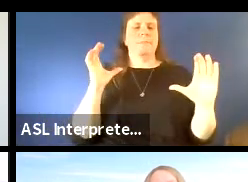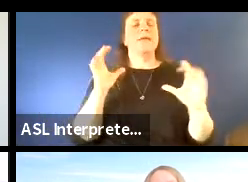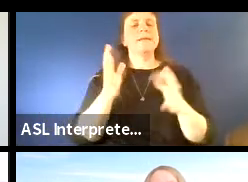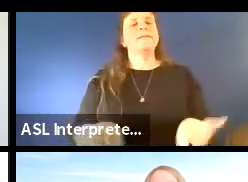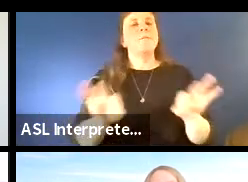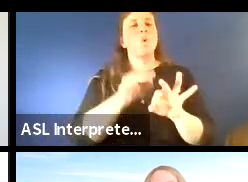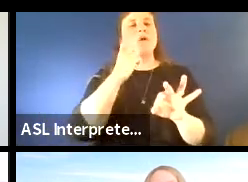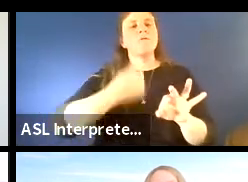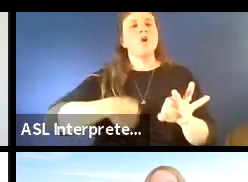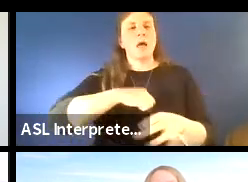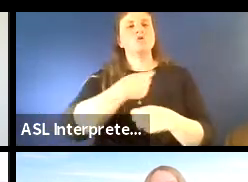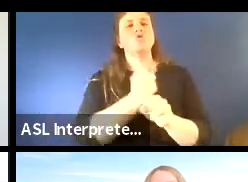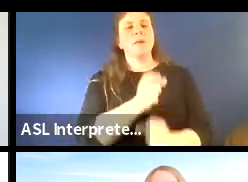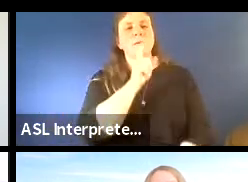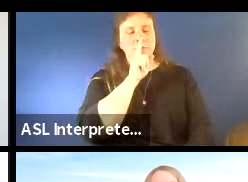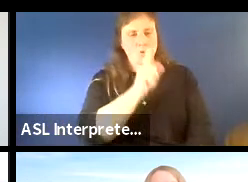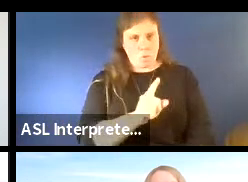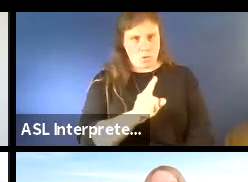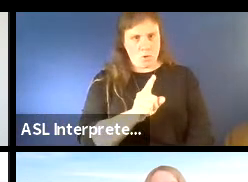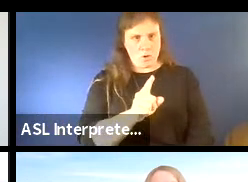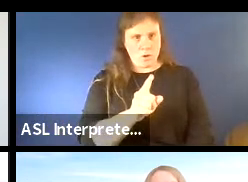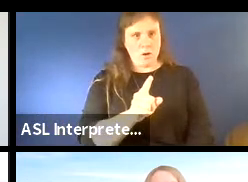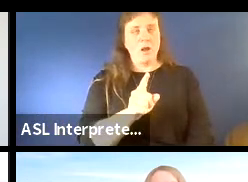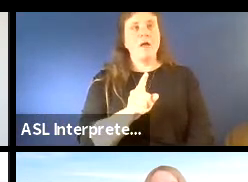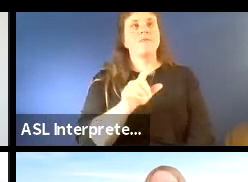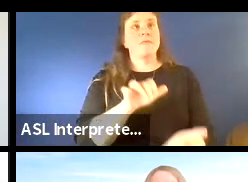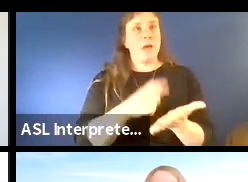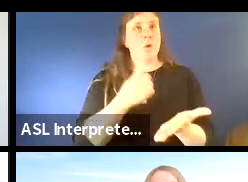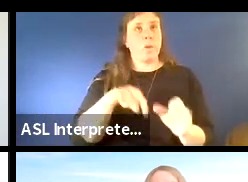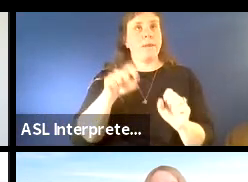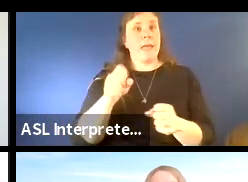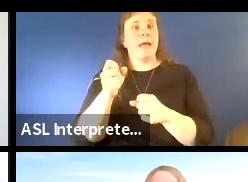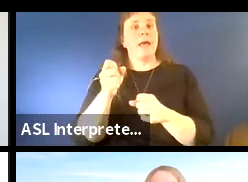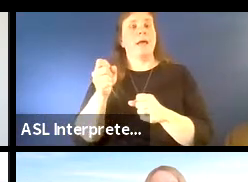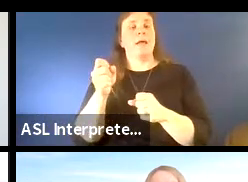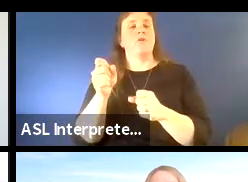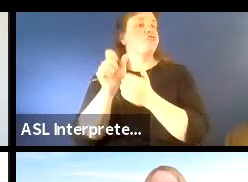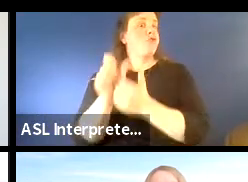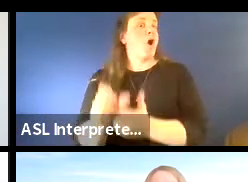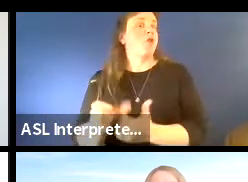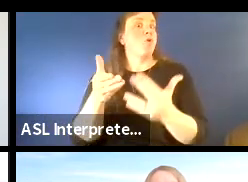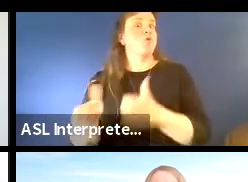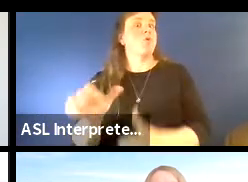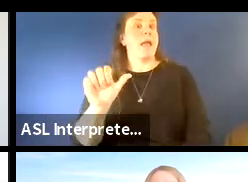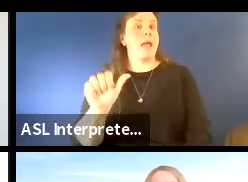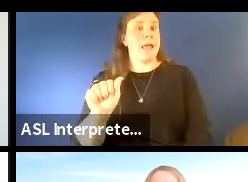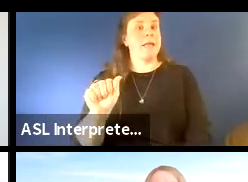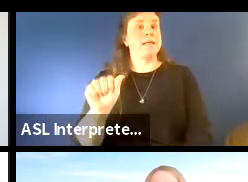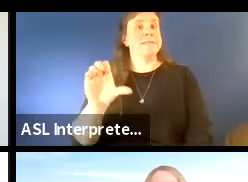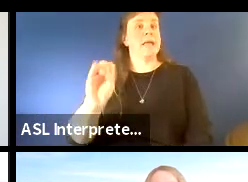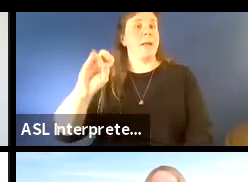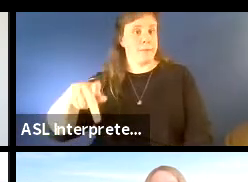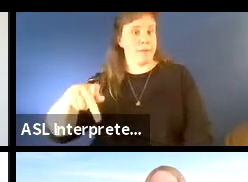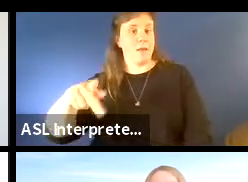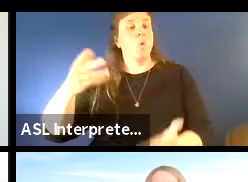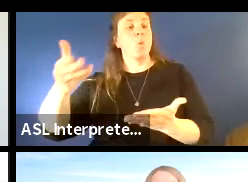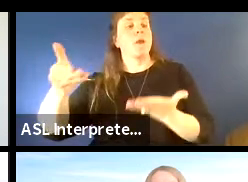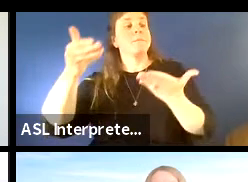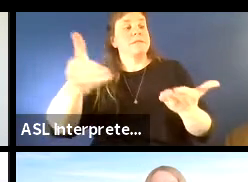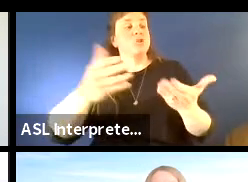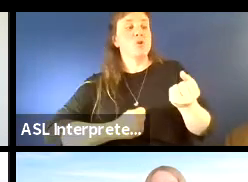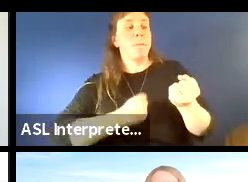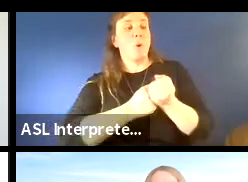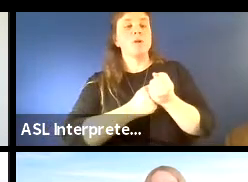ensure that we can via ACIP, make recommendations that support population level